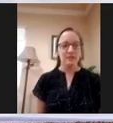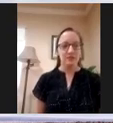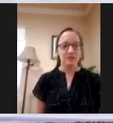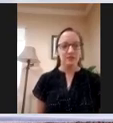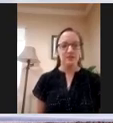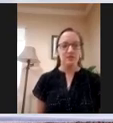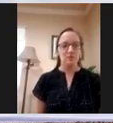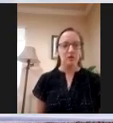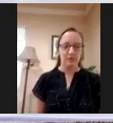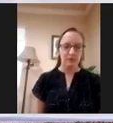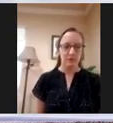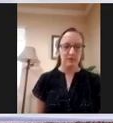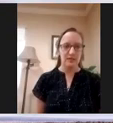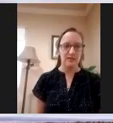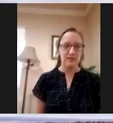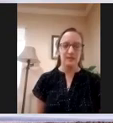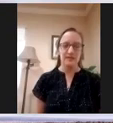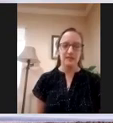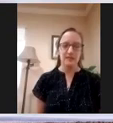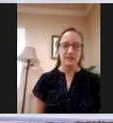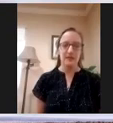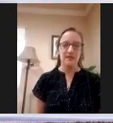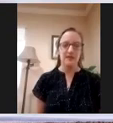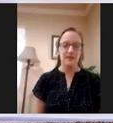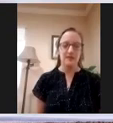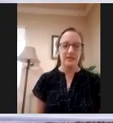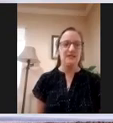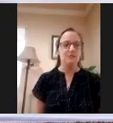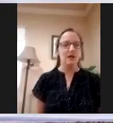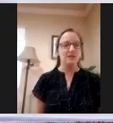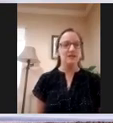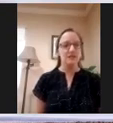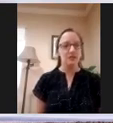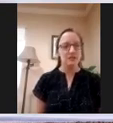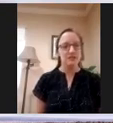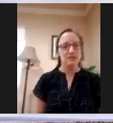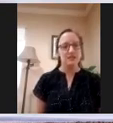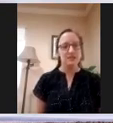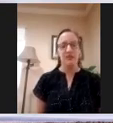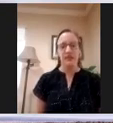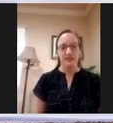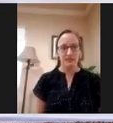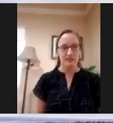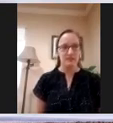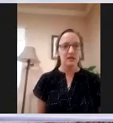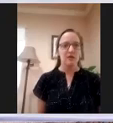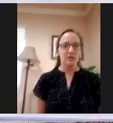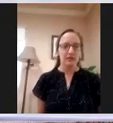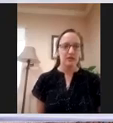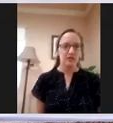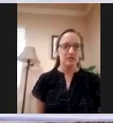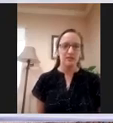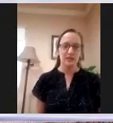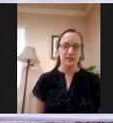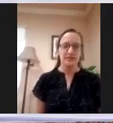various opportunities to work with communities on and states on technical assistance and planning assistance